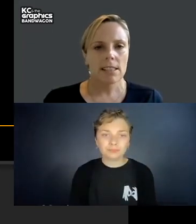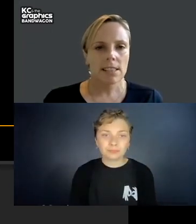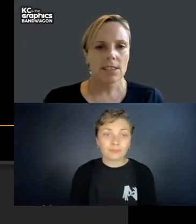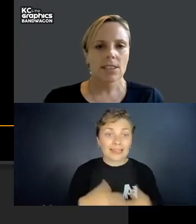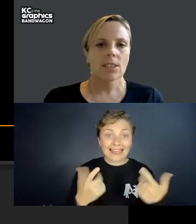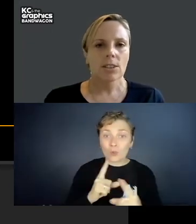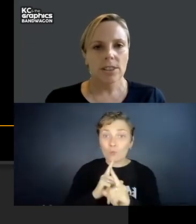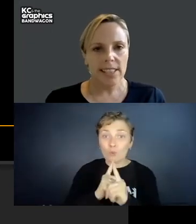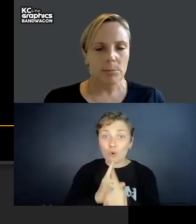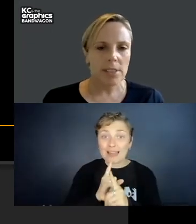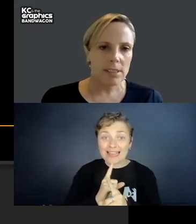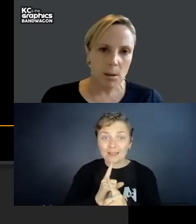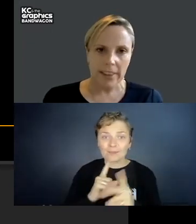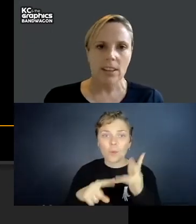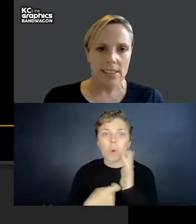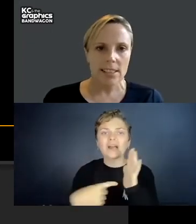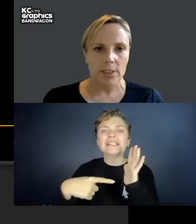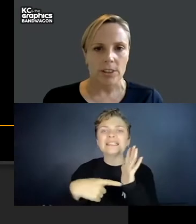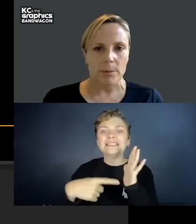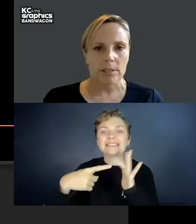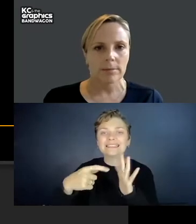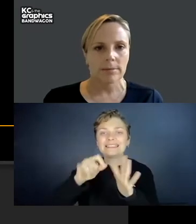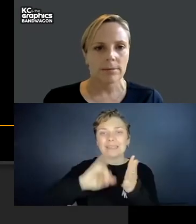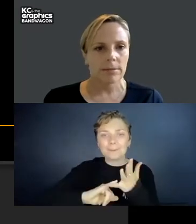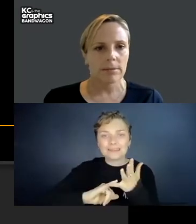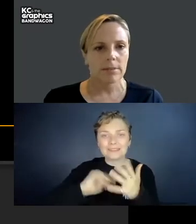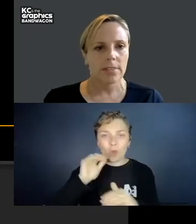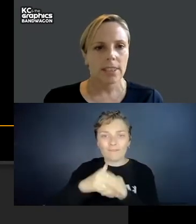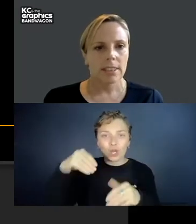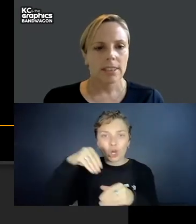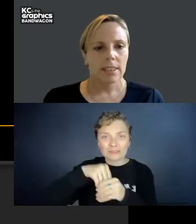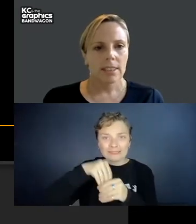warnings, or tips about the contents of the document.